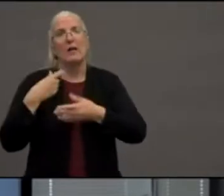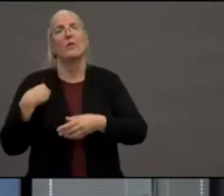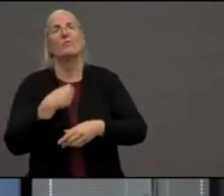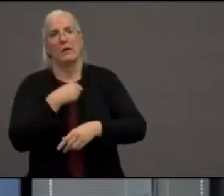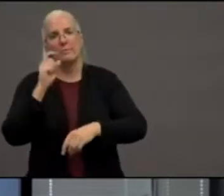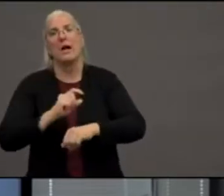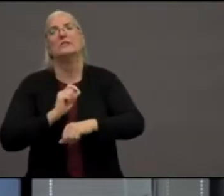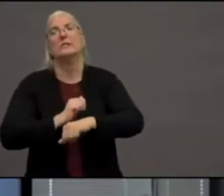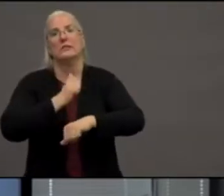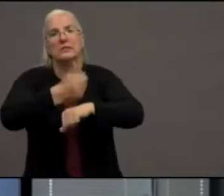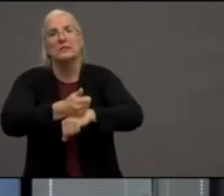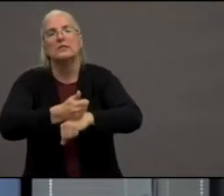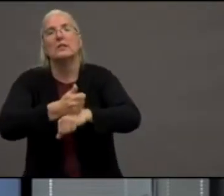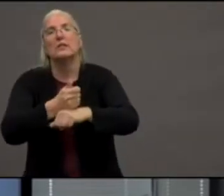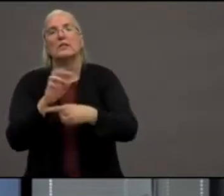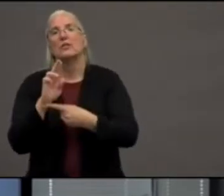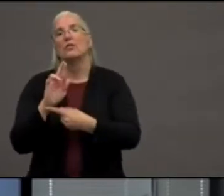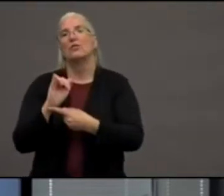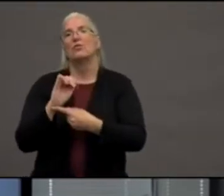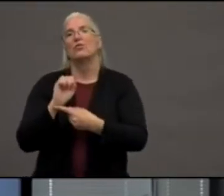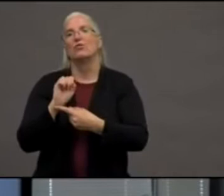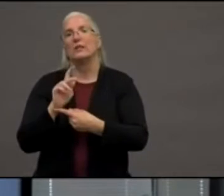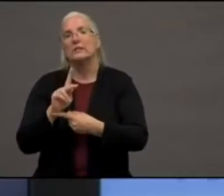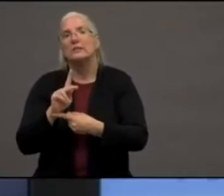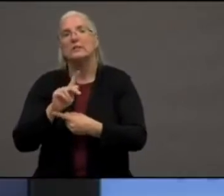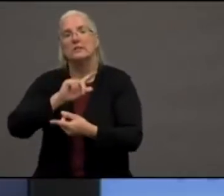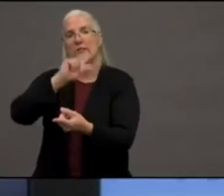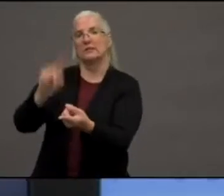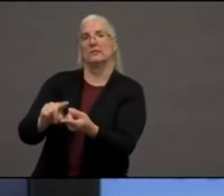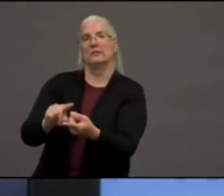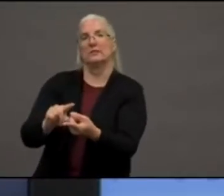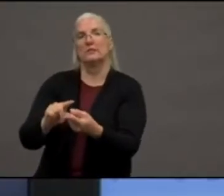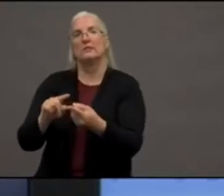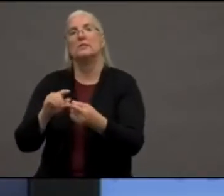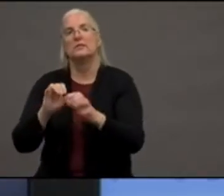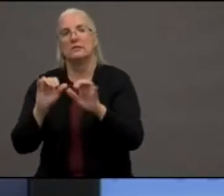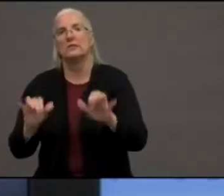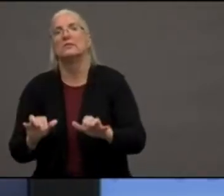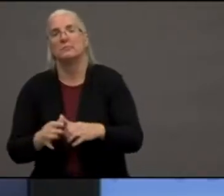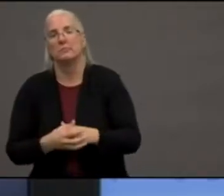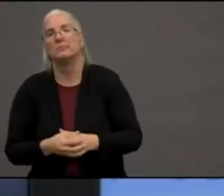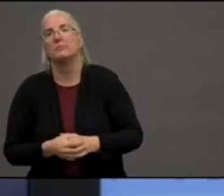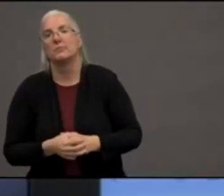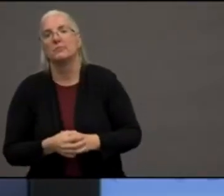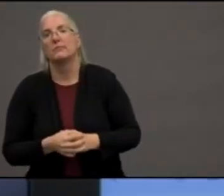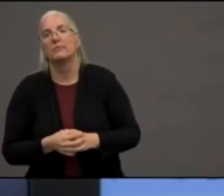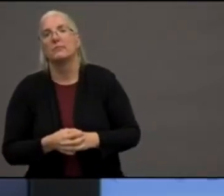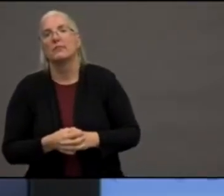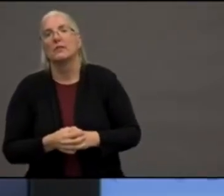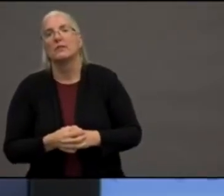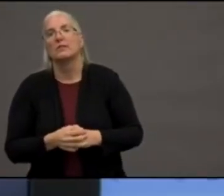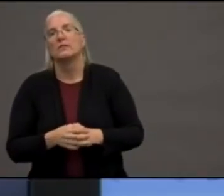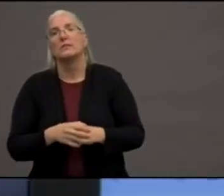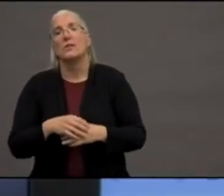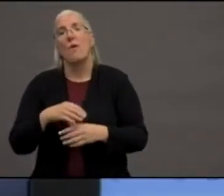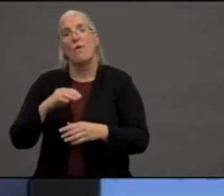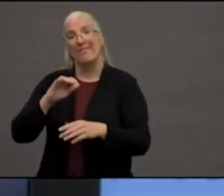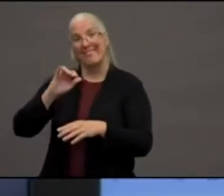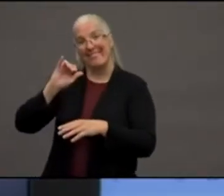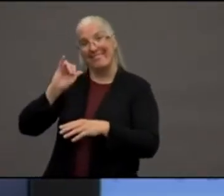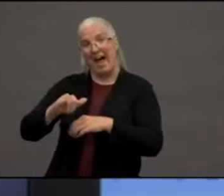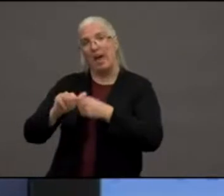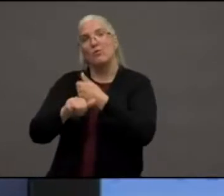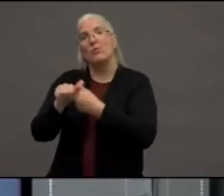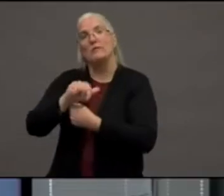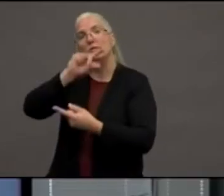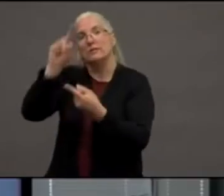of risk mitigation. So we still have the social distancing protocol that businesses must fill out in order to operate, and that'll guide them as to their safe operations. And I